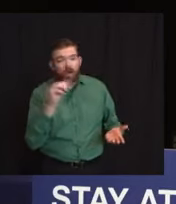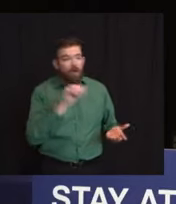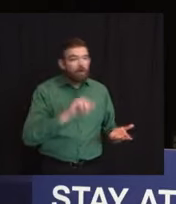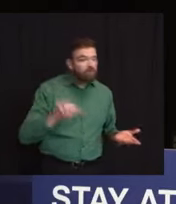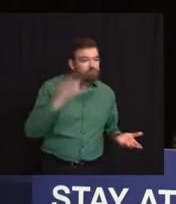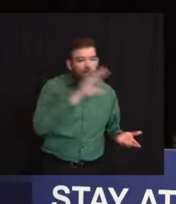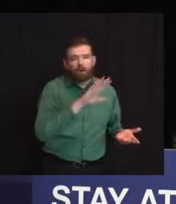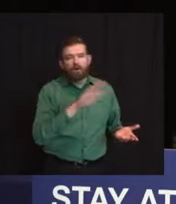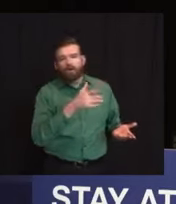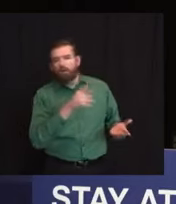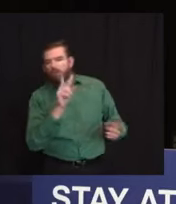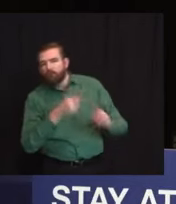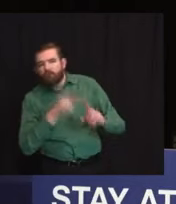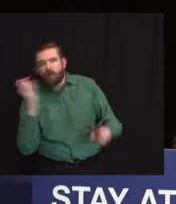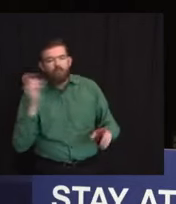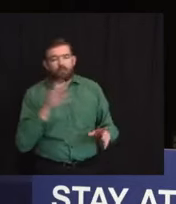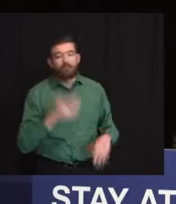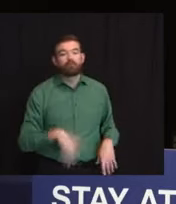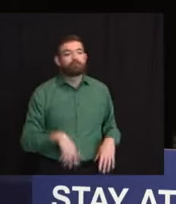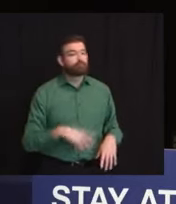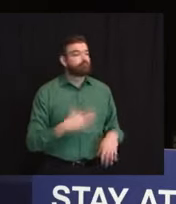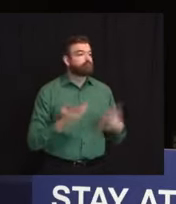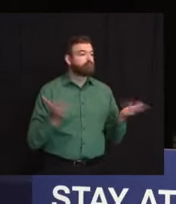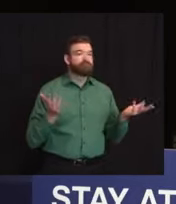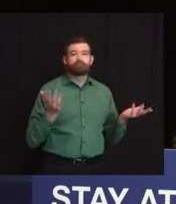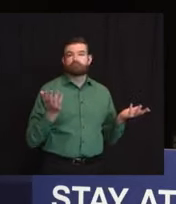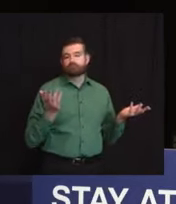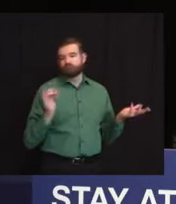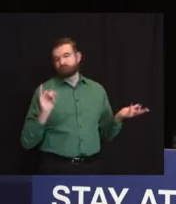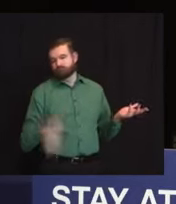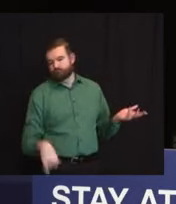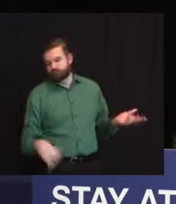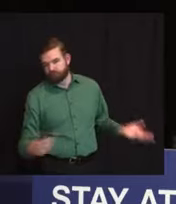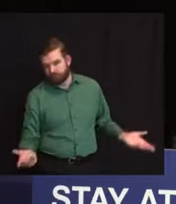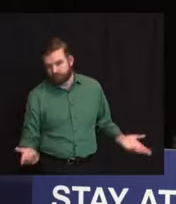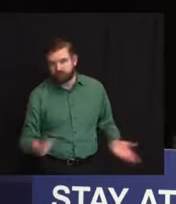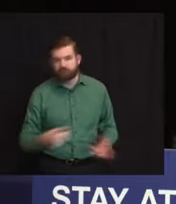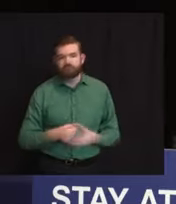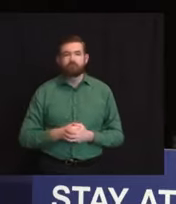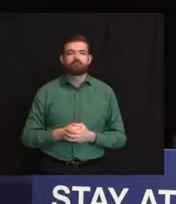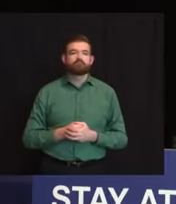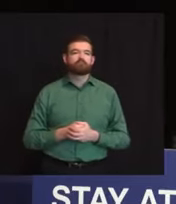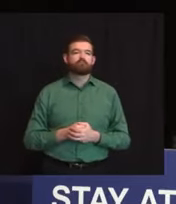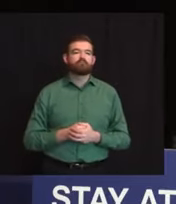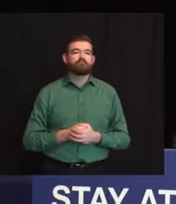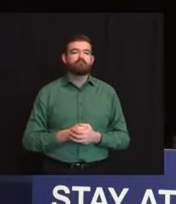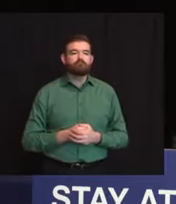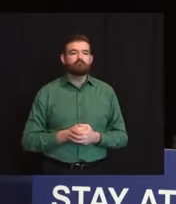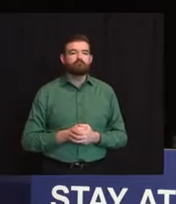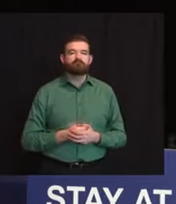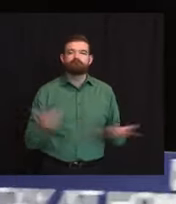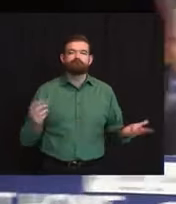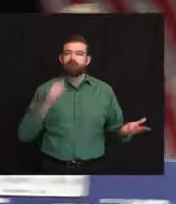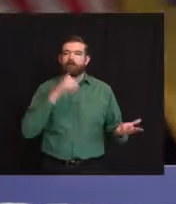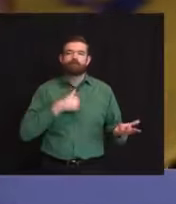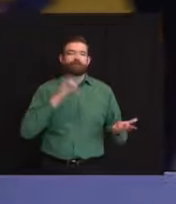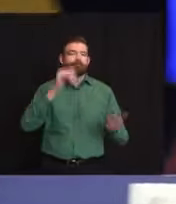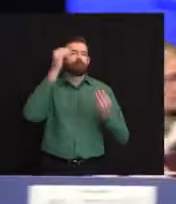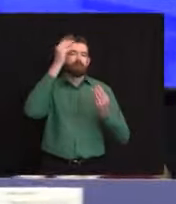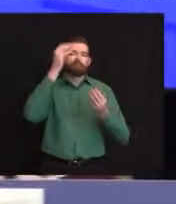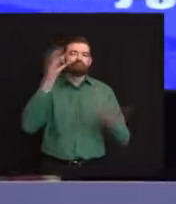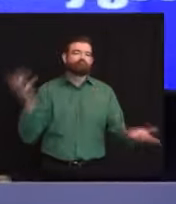the total race and ethnicity of everybody who had a test ordered, that's just something that unfortunately is not possible. So I